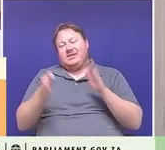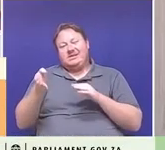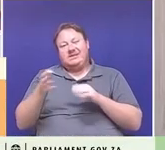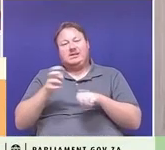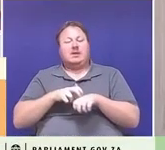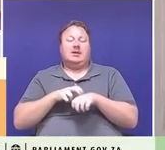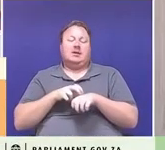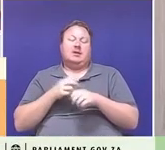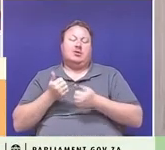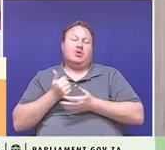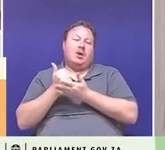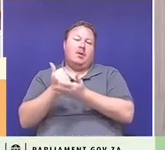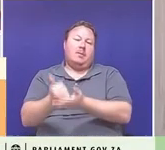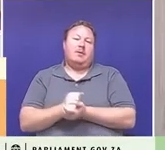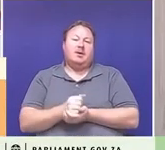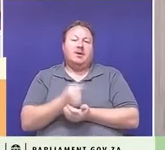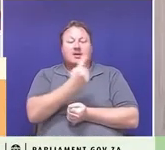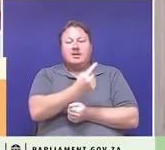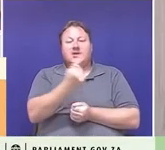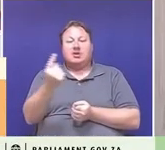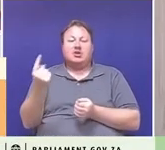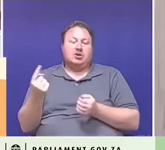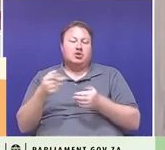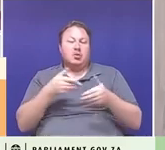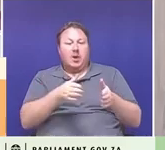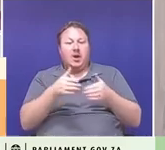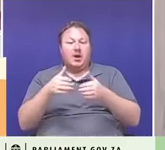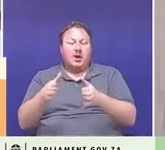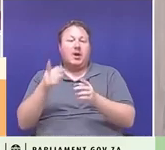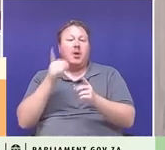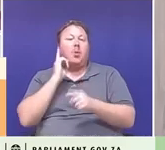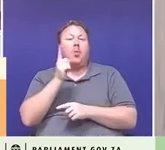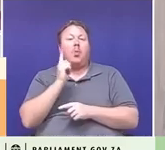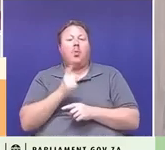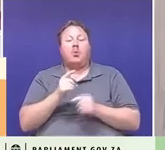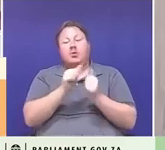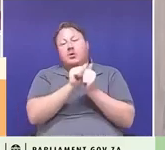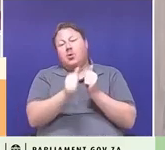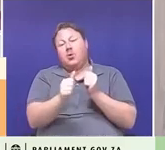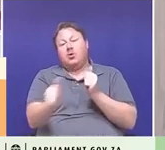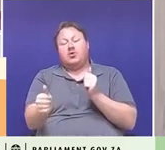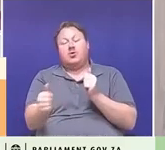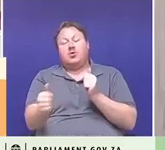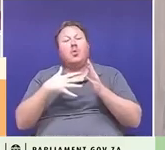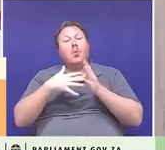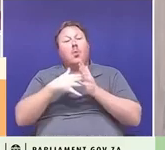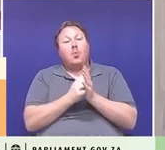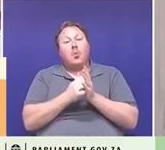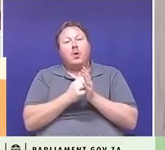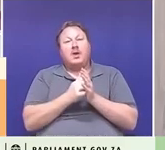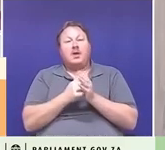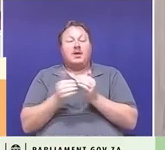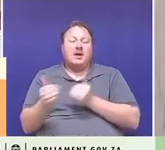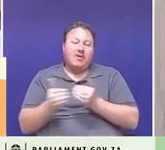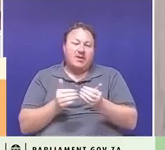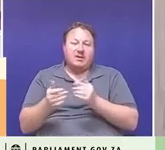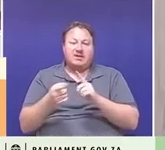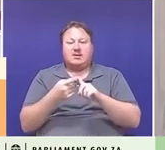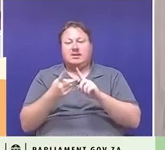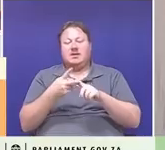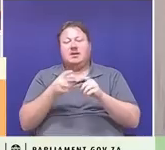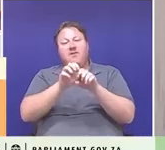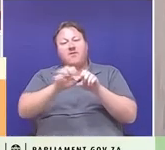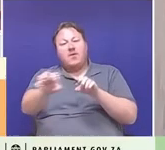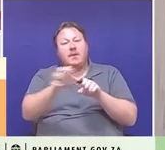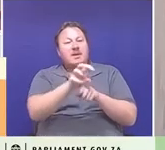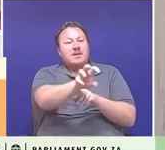assist. Each of these exercises warned us about the consequences of weak governance, fragmentation,